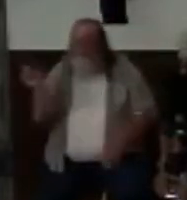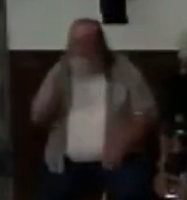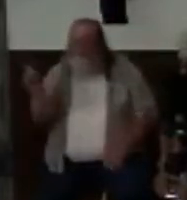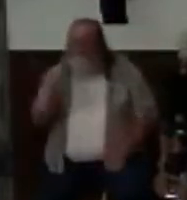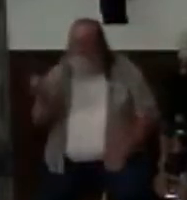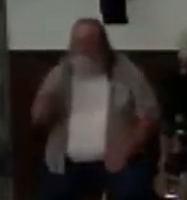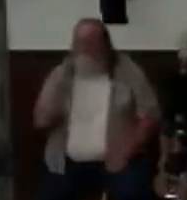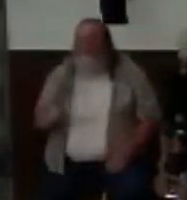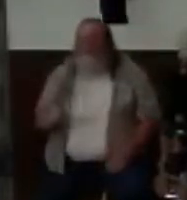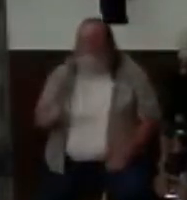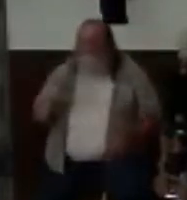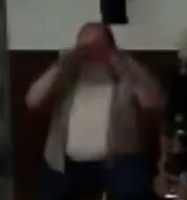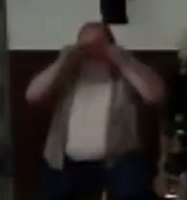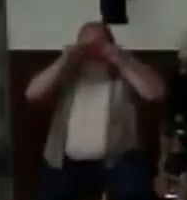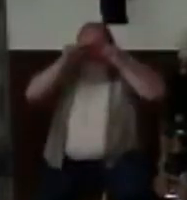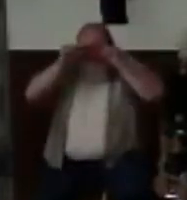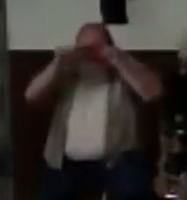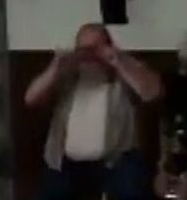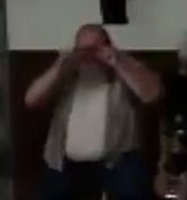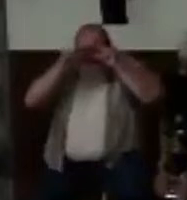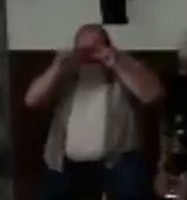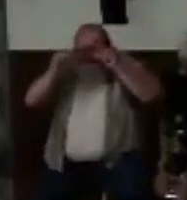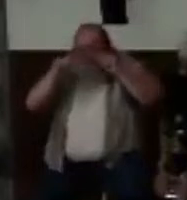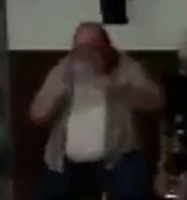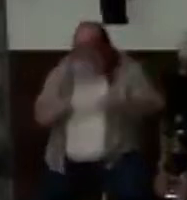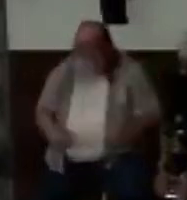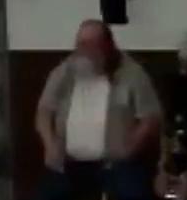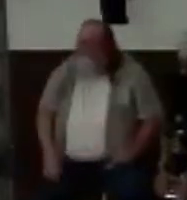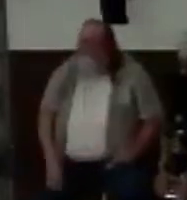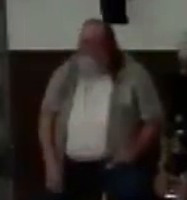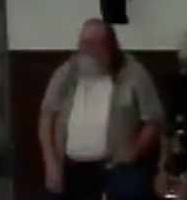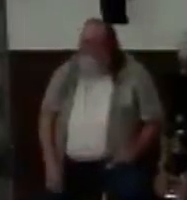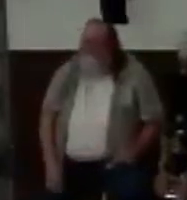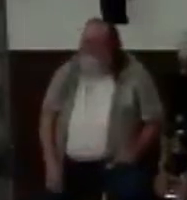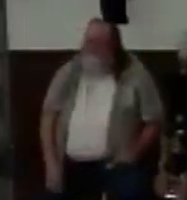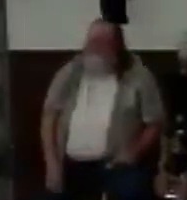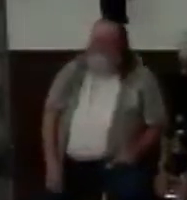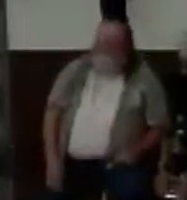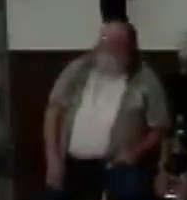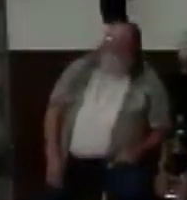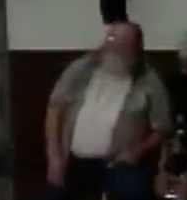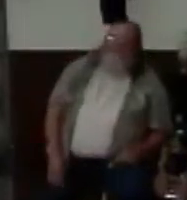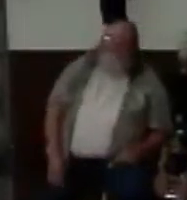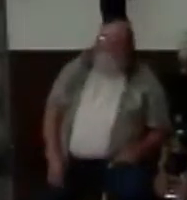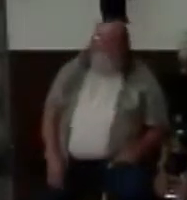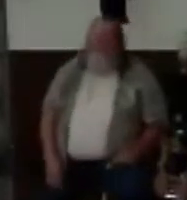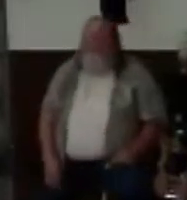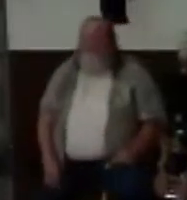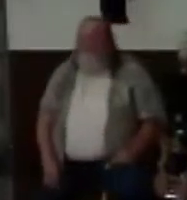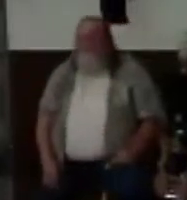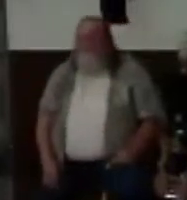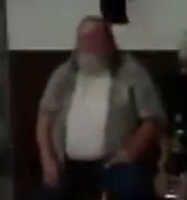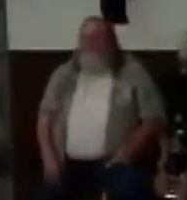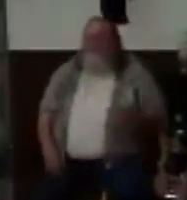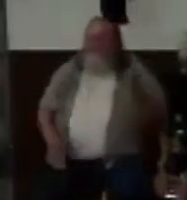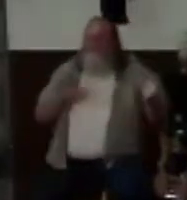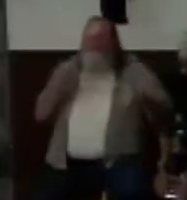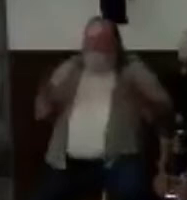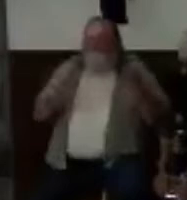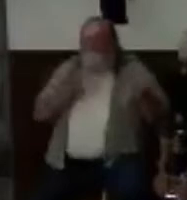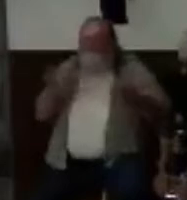Moses. So as I mentioned, the one we're going to look at is the Festival of Shelters in John chapter